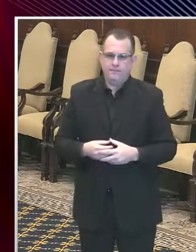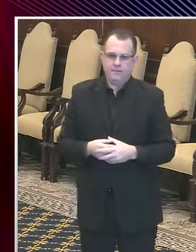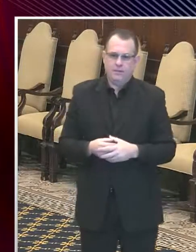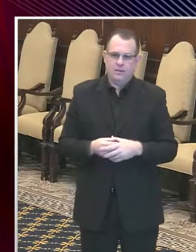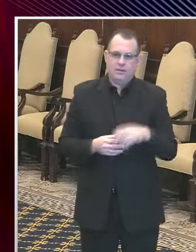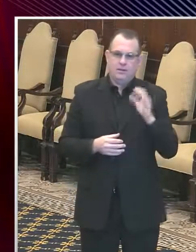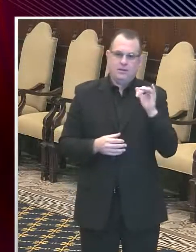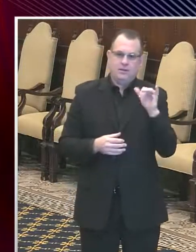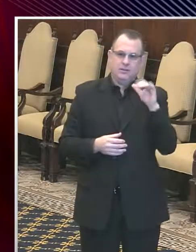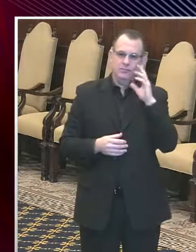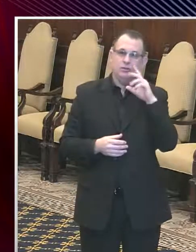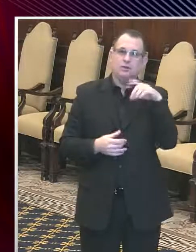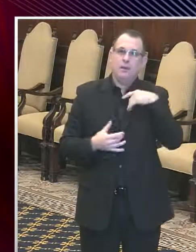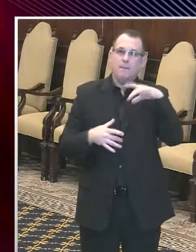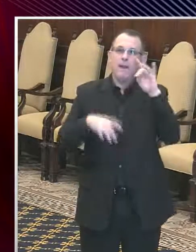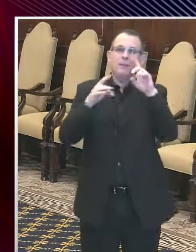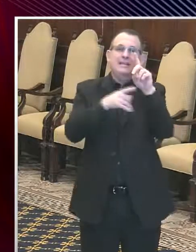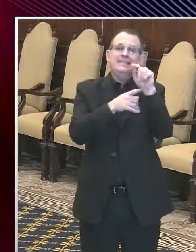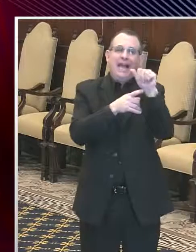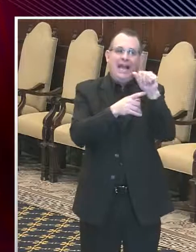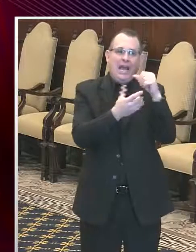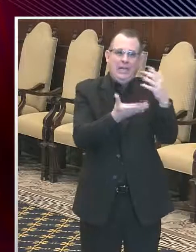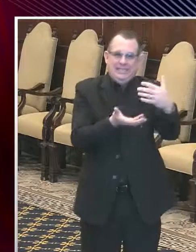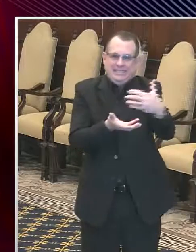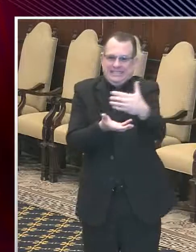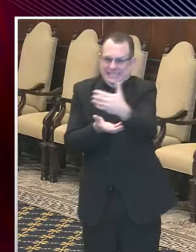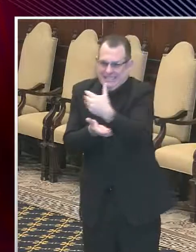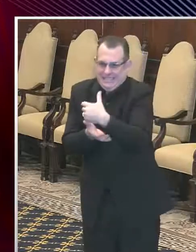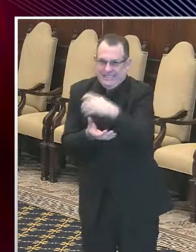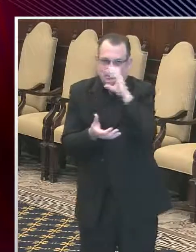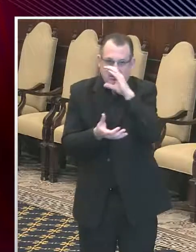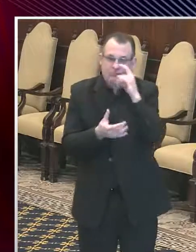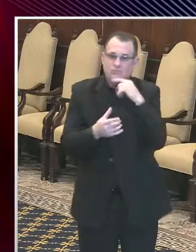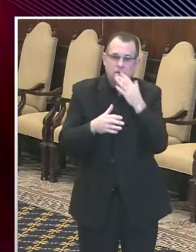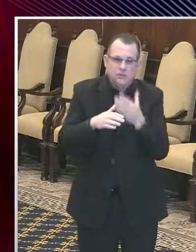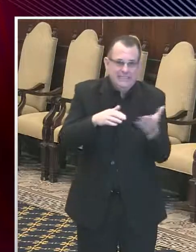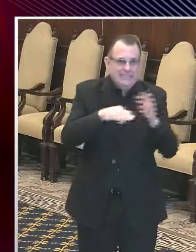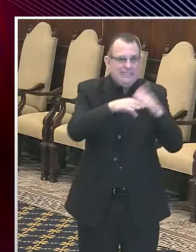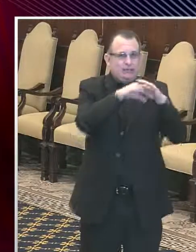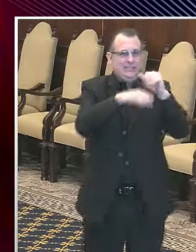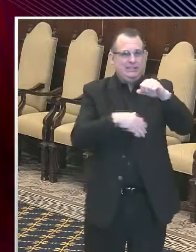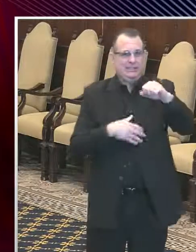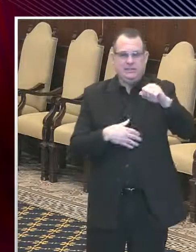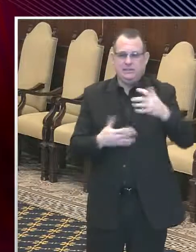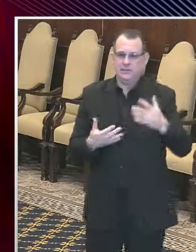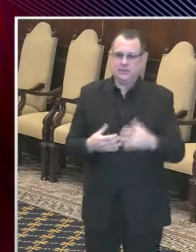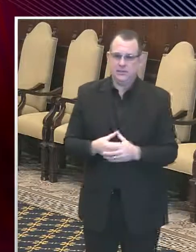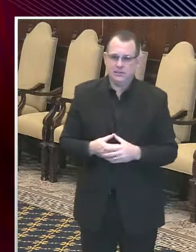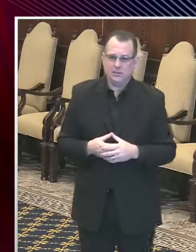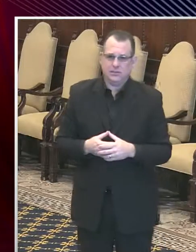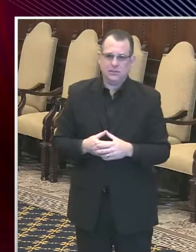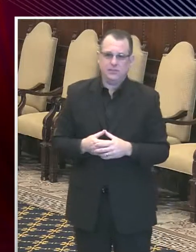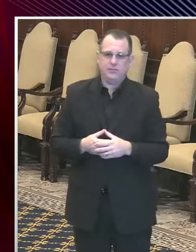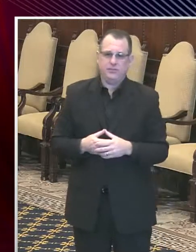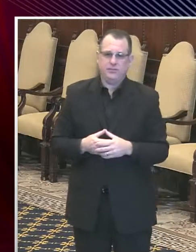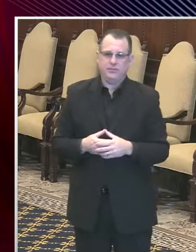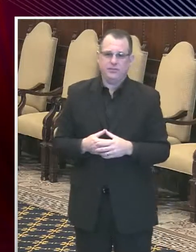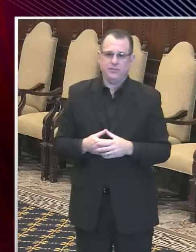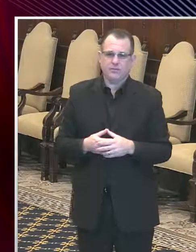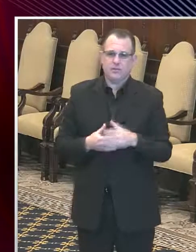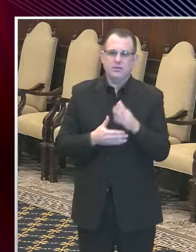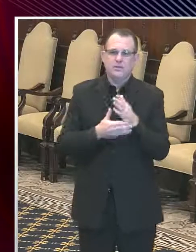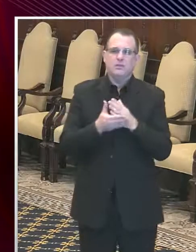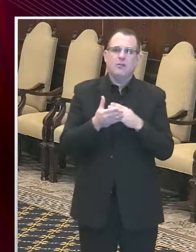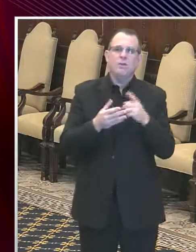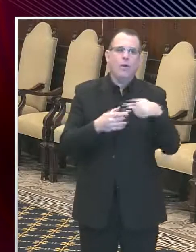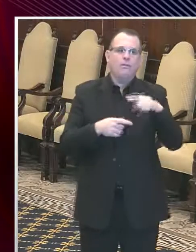they've been identified as Philadelphia residents, so they've been reclassified as cases that belong in the city. Some of those are from more than 10 days ago. So